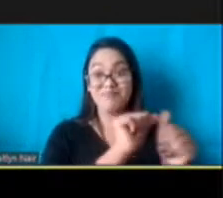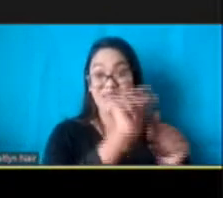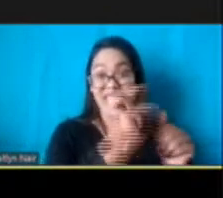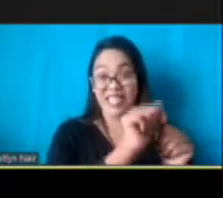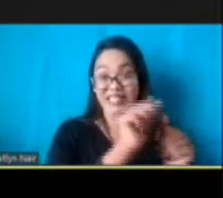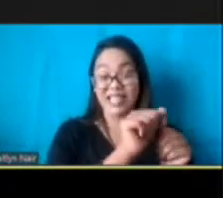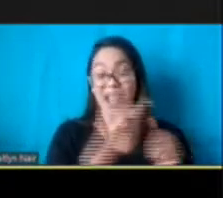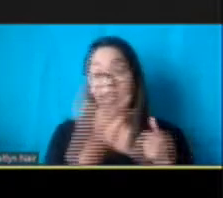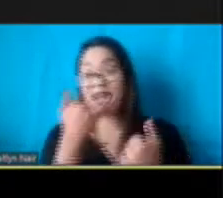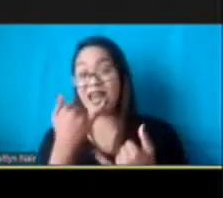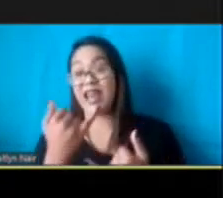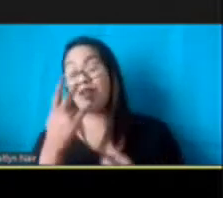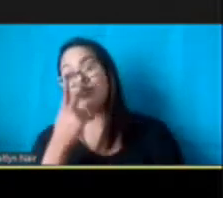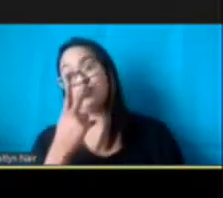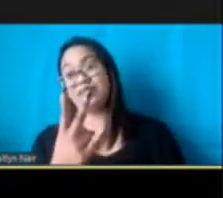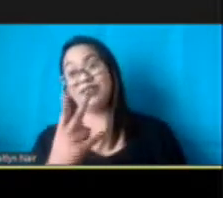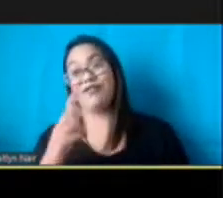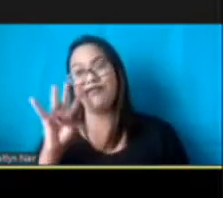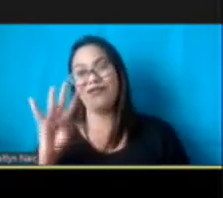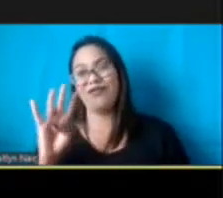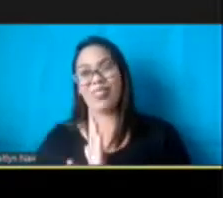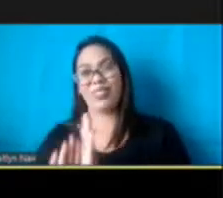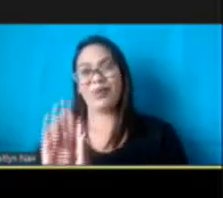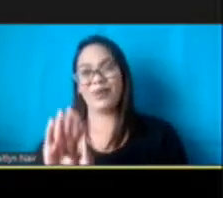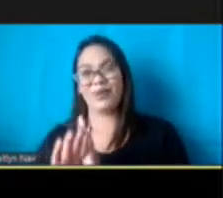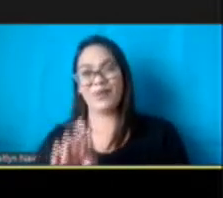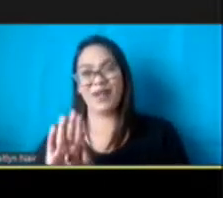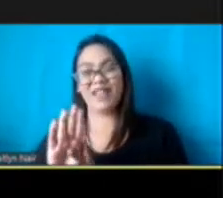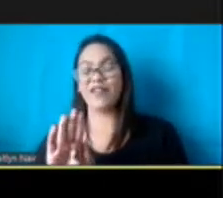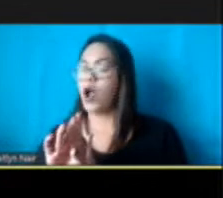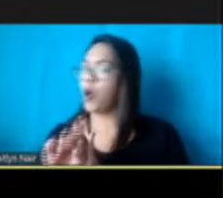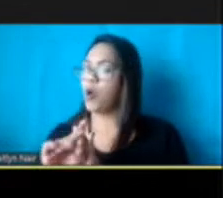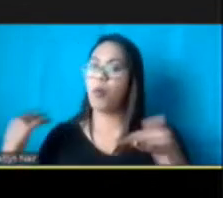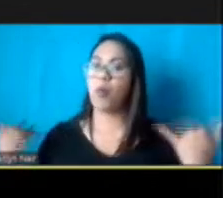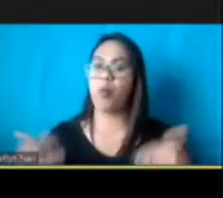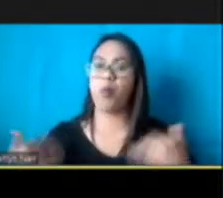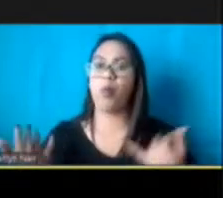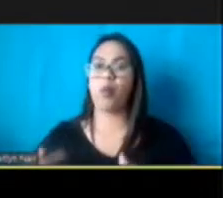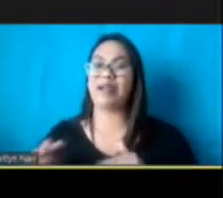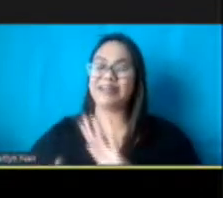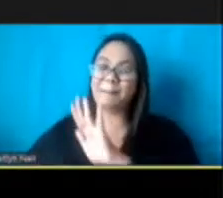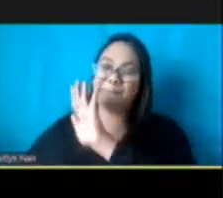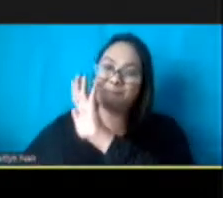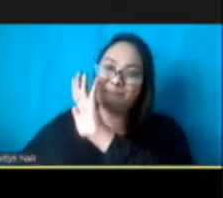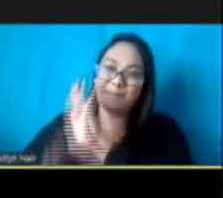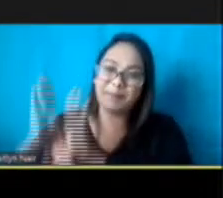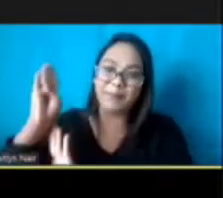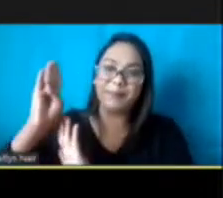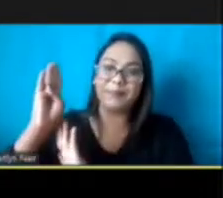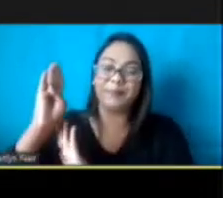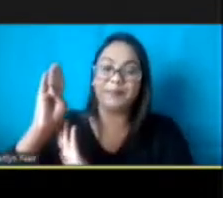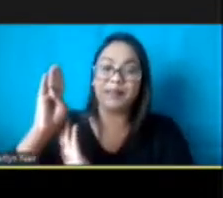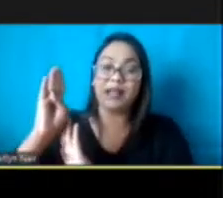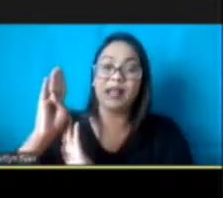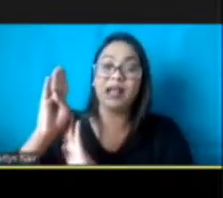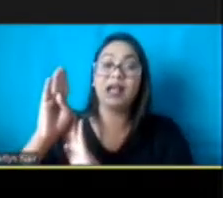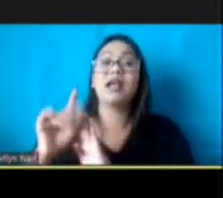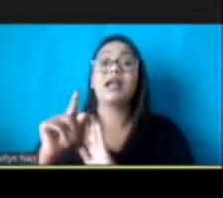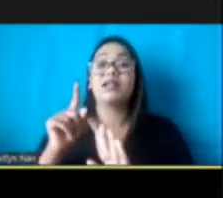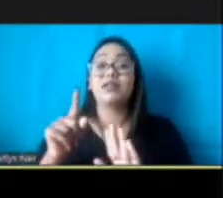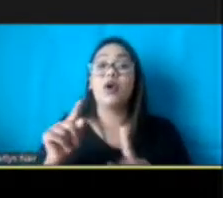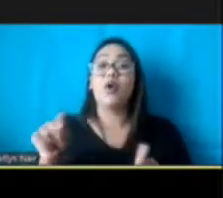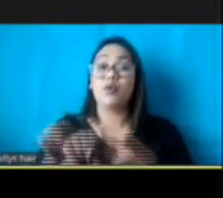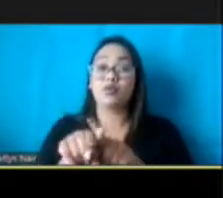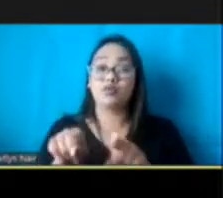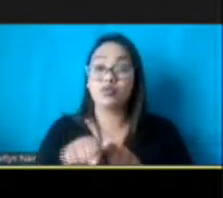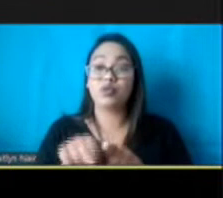see that, in fact, our 7-day moving average has increased drastically, including also our median, which is